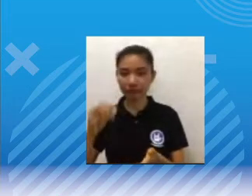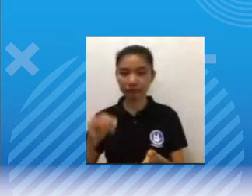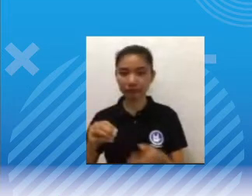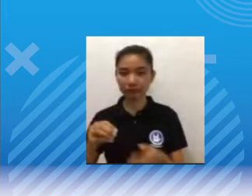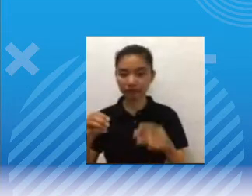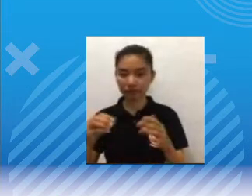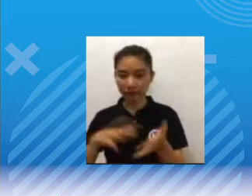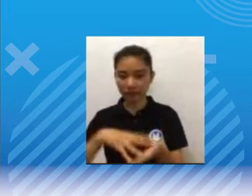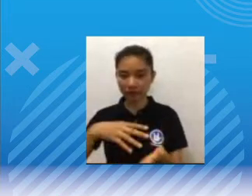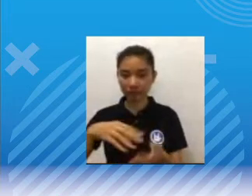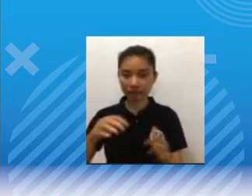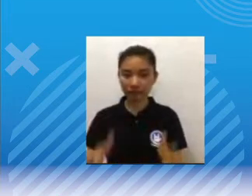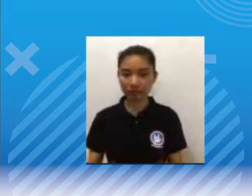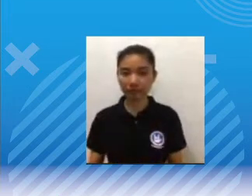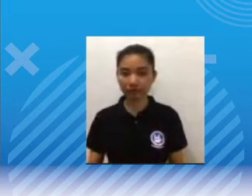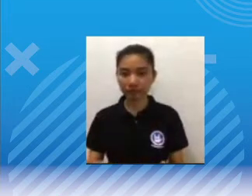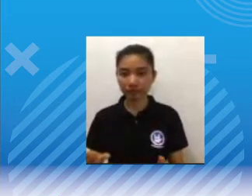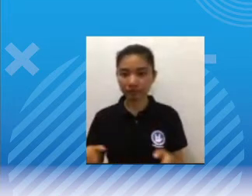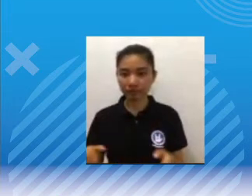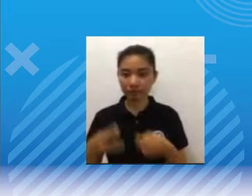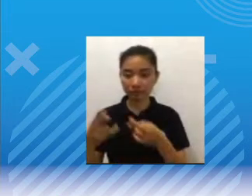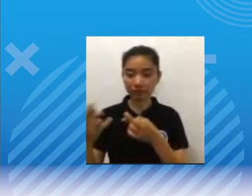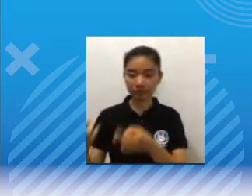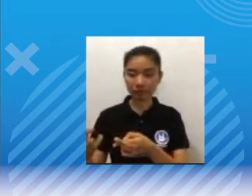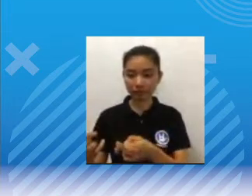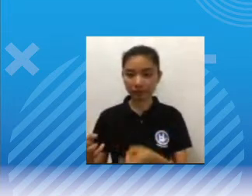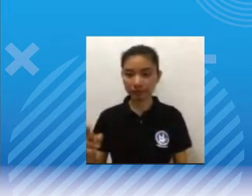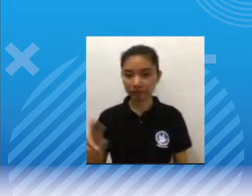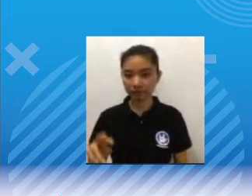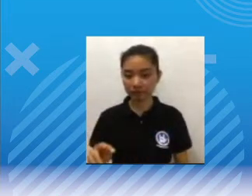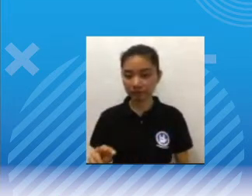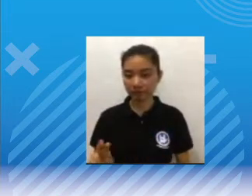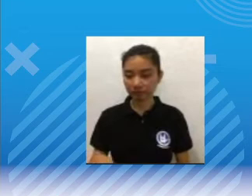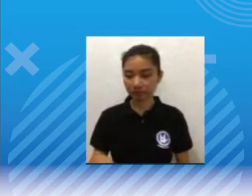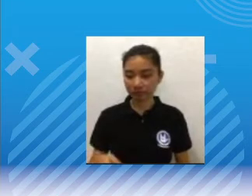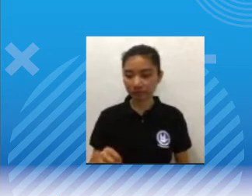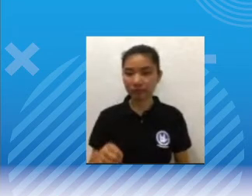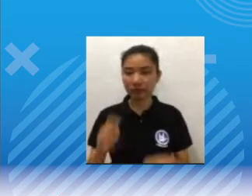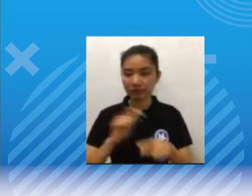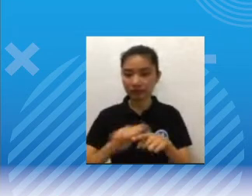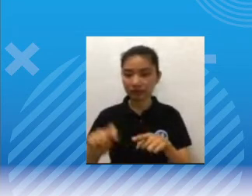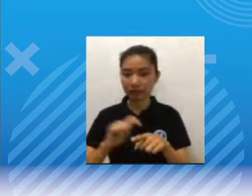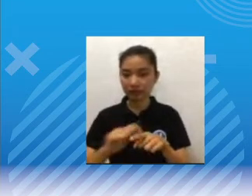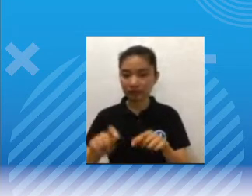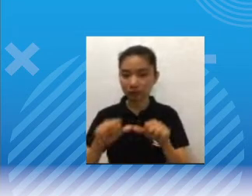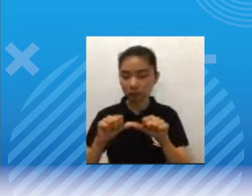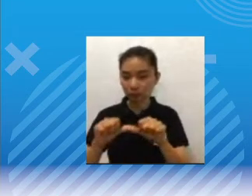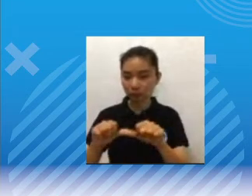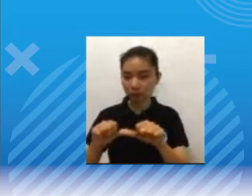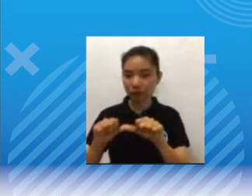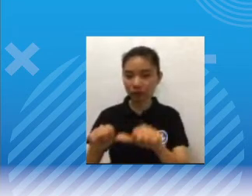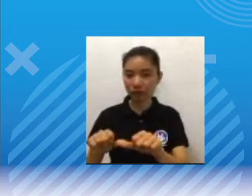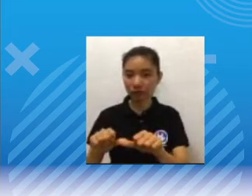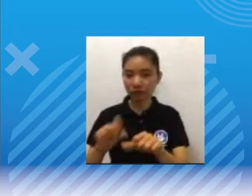NAIAP na ipagpatuloy no, yung paggawa ng mga training at professional development na